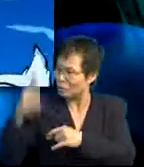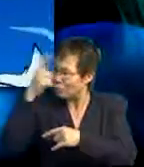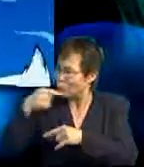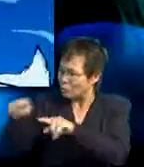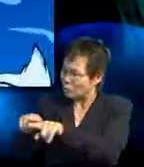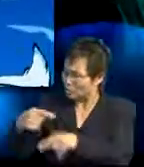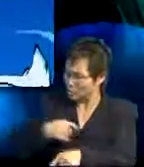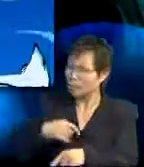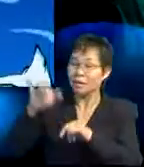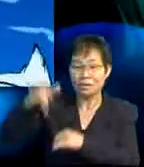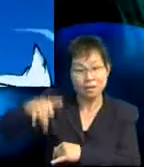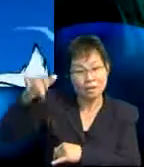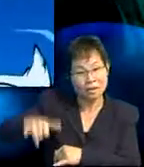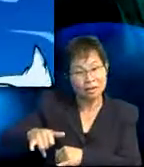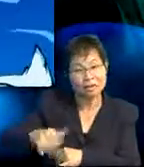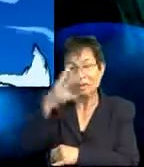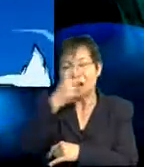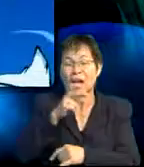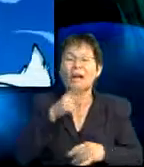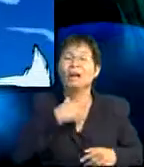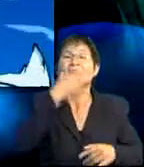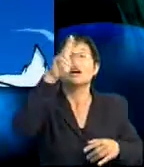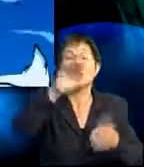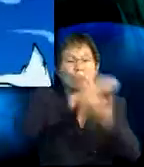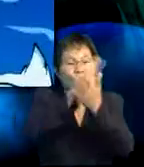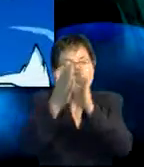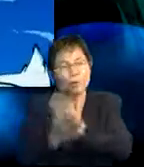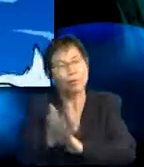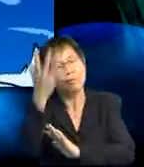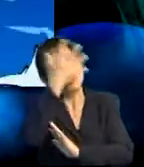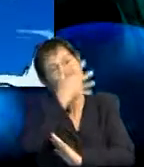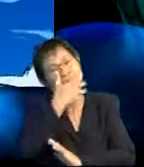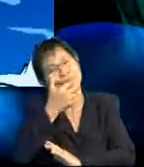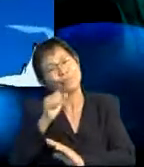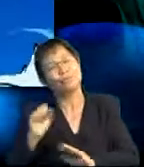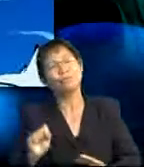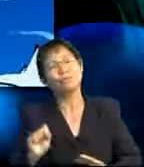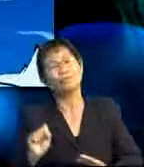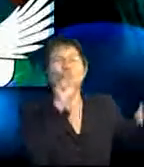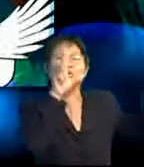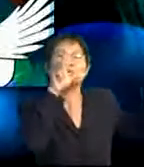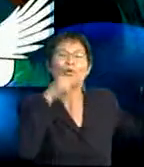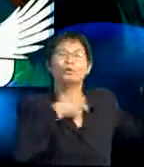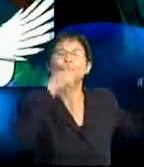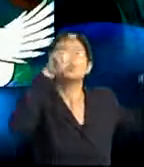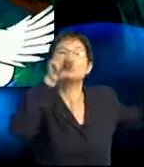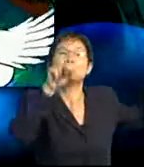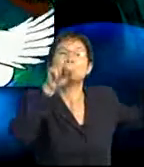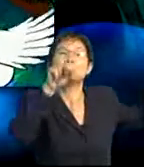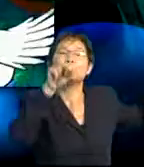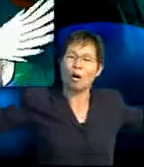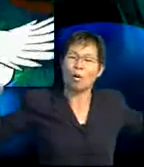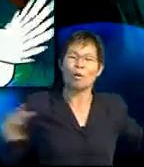them. Yes, the ugly duckling had become a beautiful swan. He was